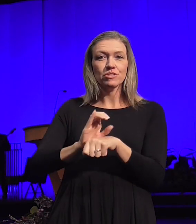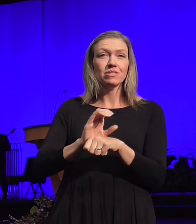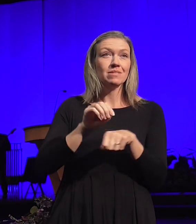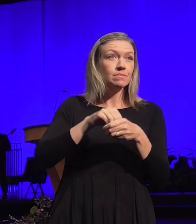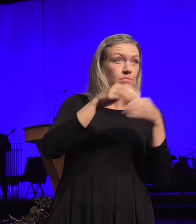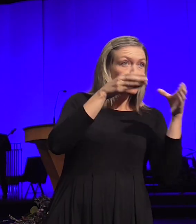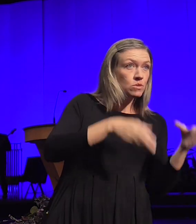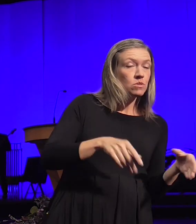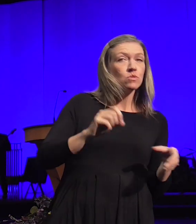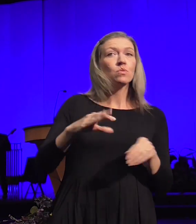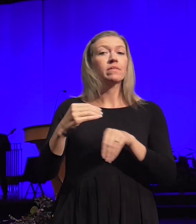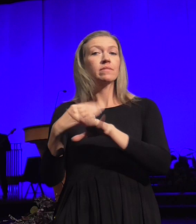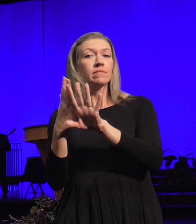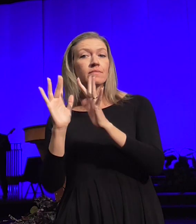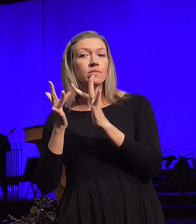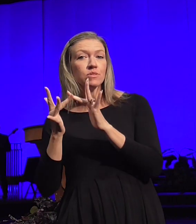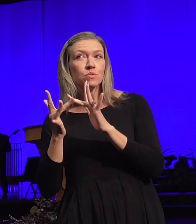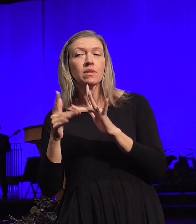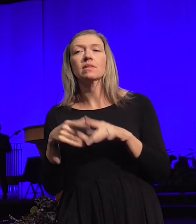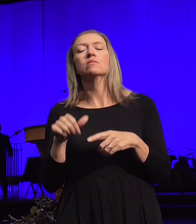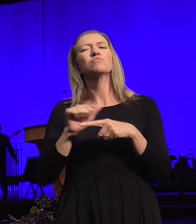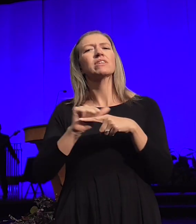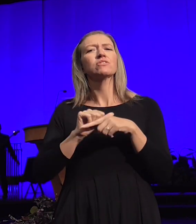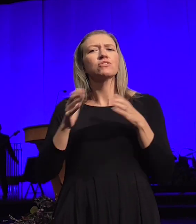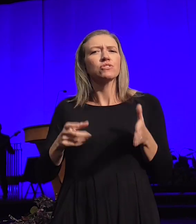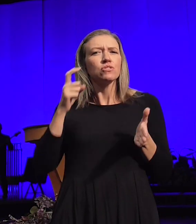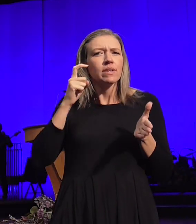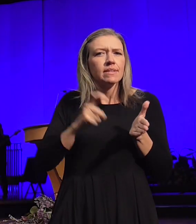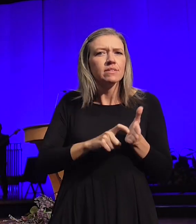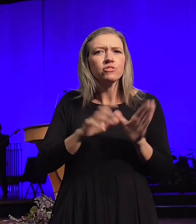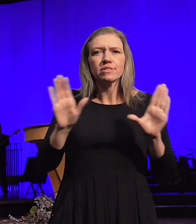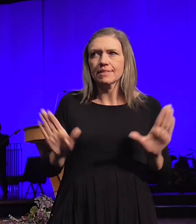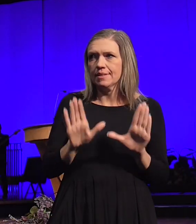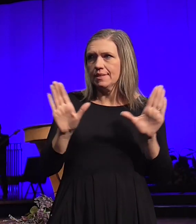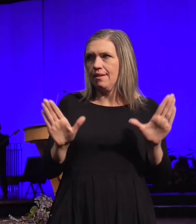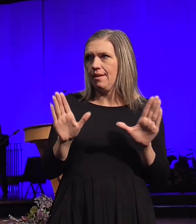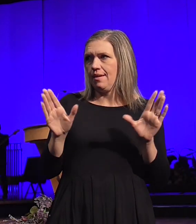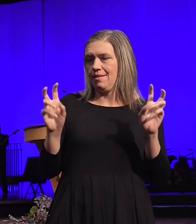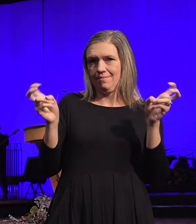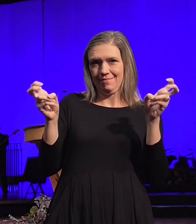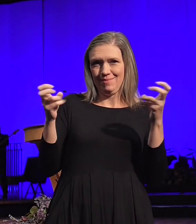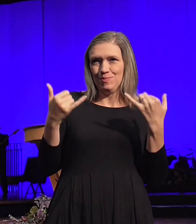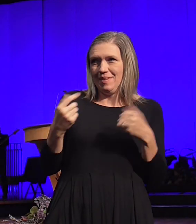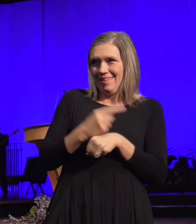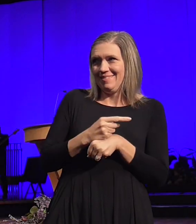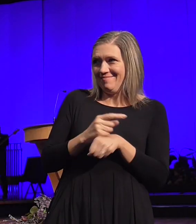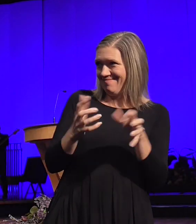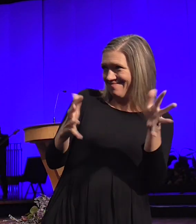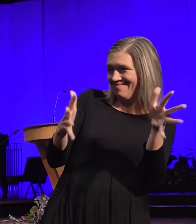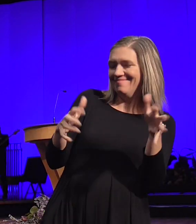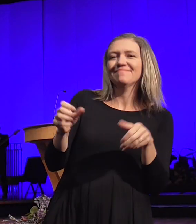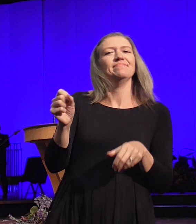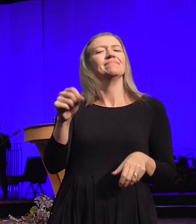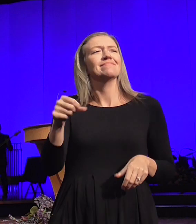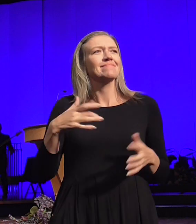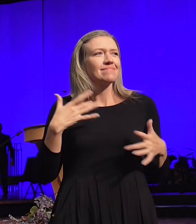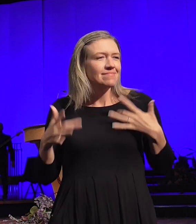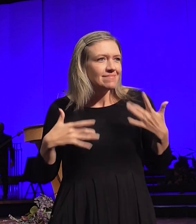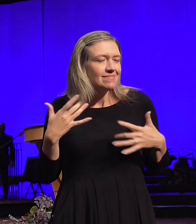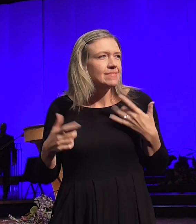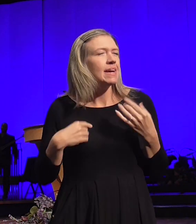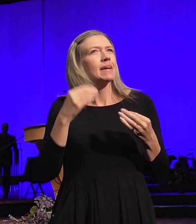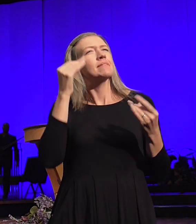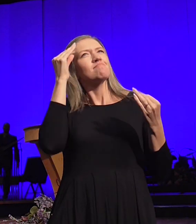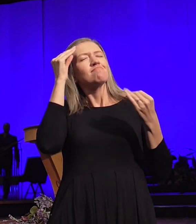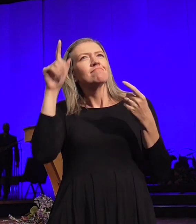is Practitioner Recognition Sunday. Yes, it's an exciting day. You know, when I think about